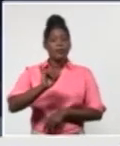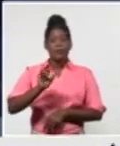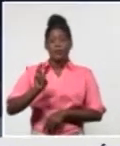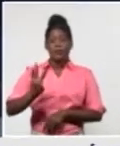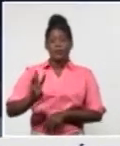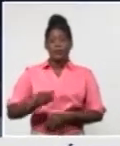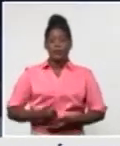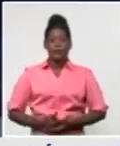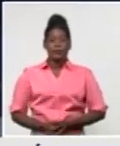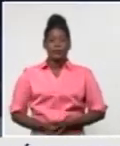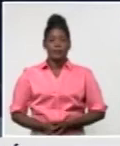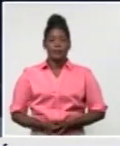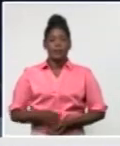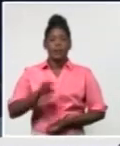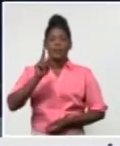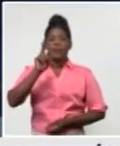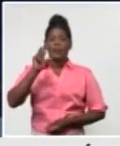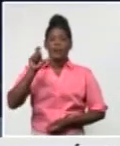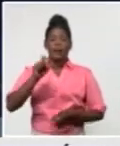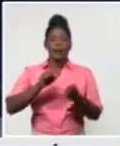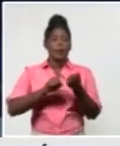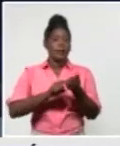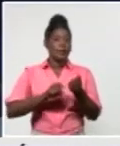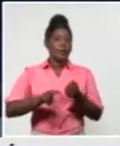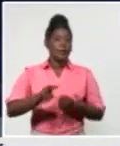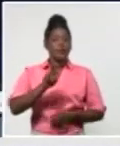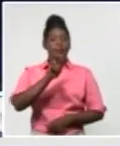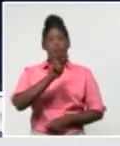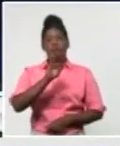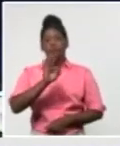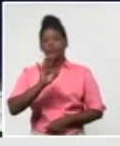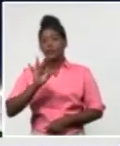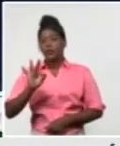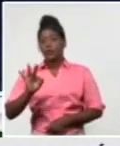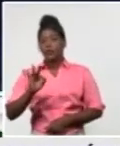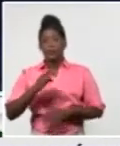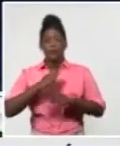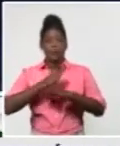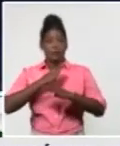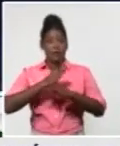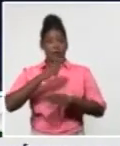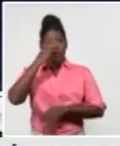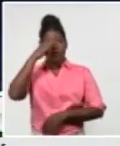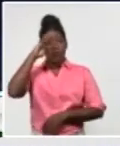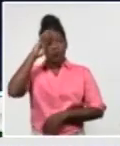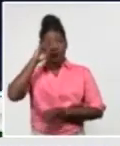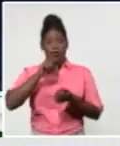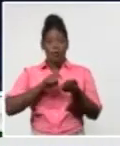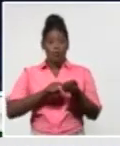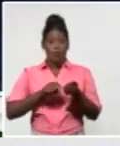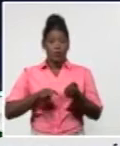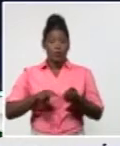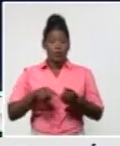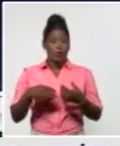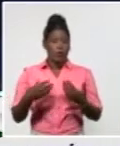563. In Villa Clara's, 288. In Santiago's, 282.